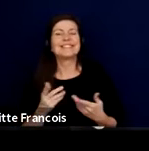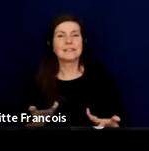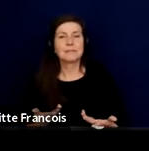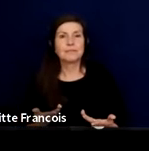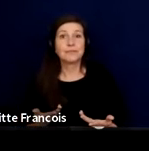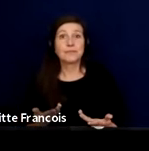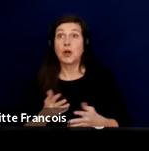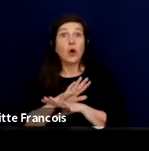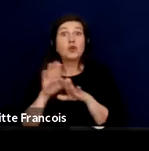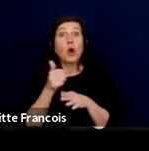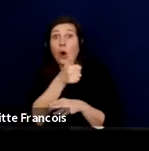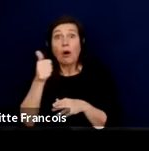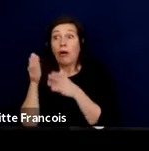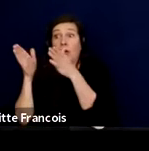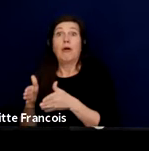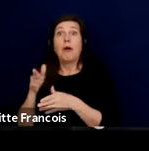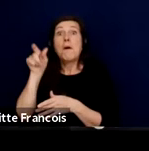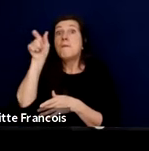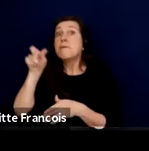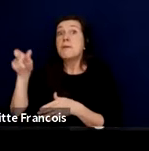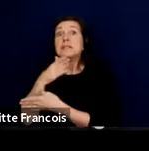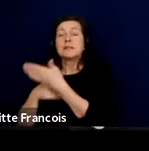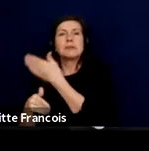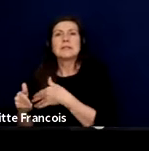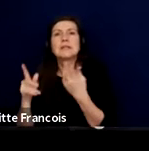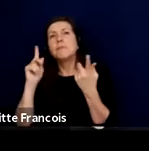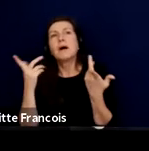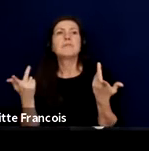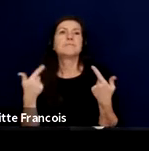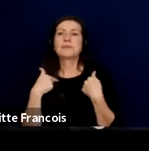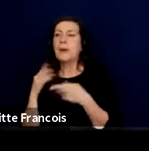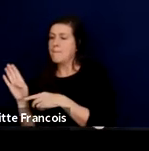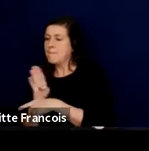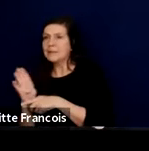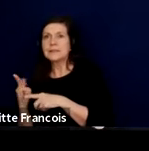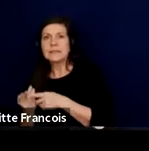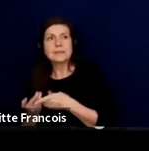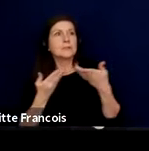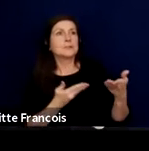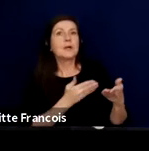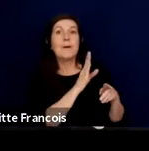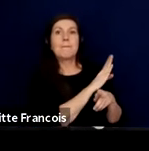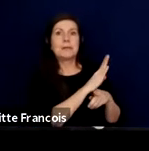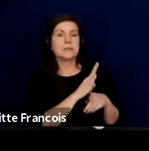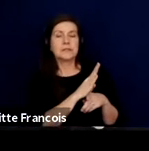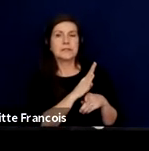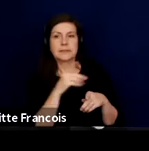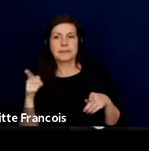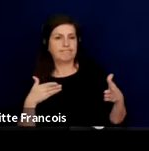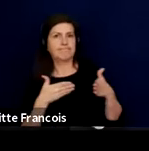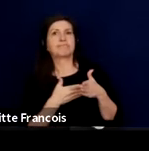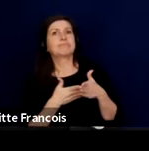disabilities, but generally getting in touch with users if you're business to business is hard.